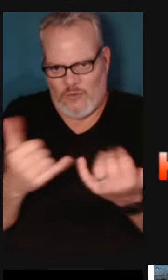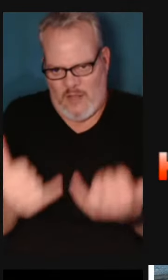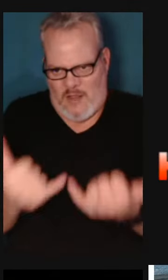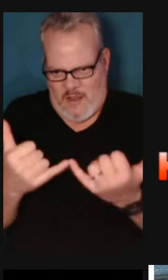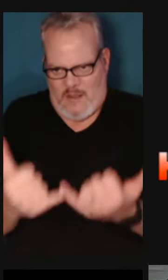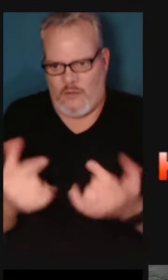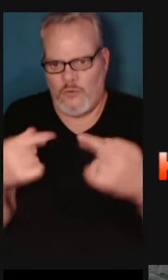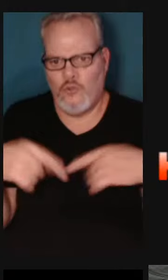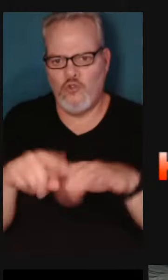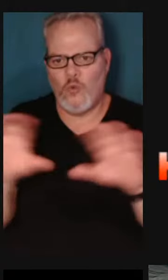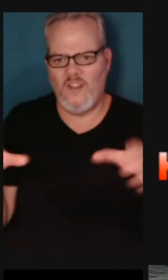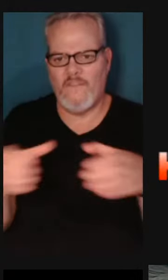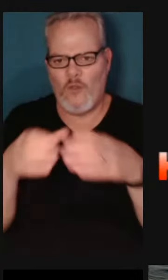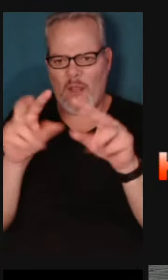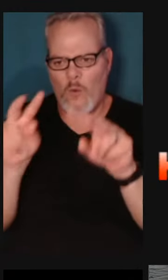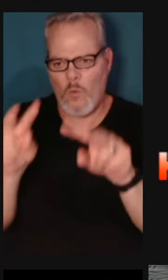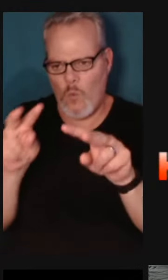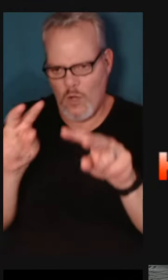And there, once again, is that little